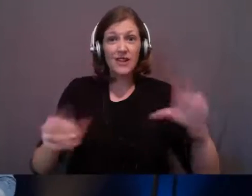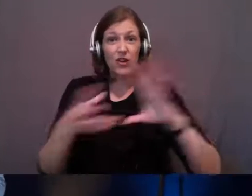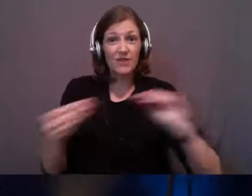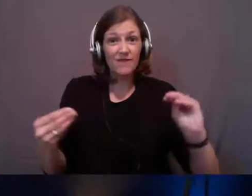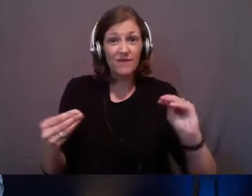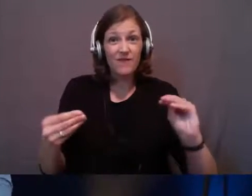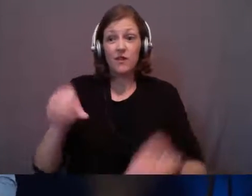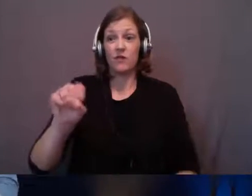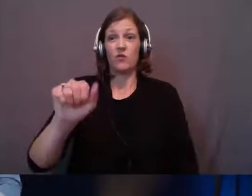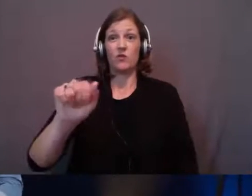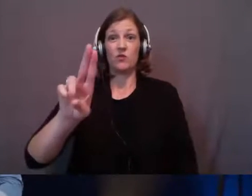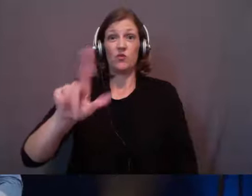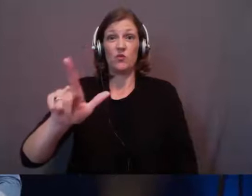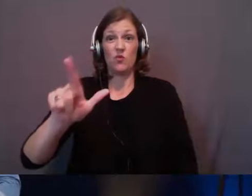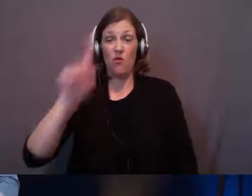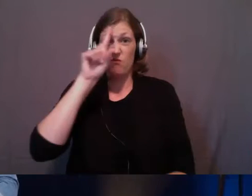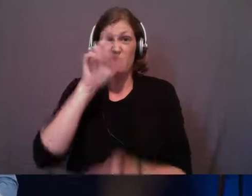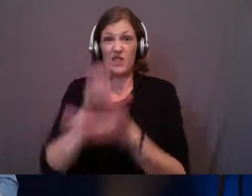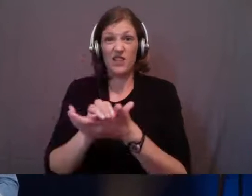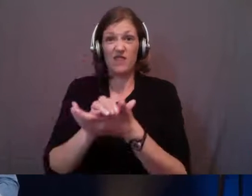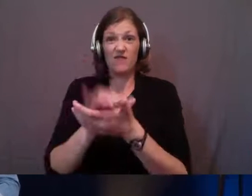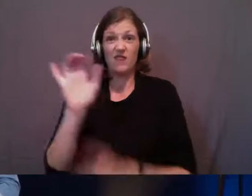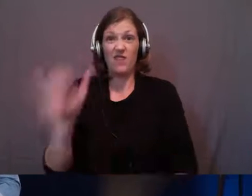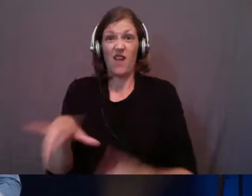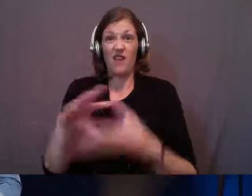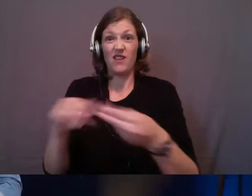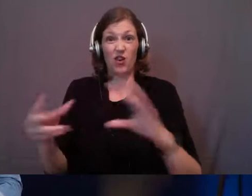Saul believed a narrative that was false.